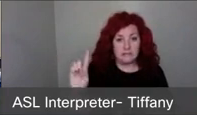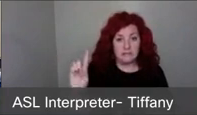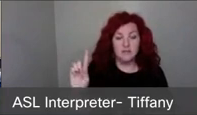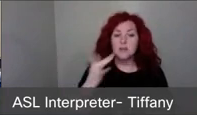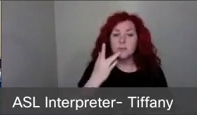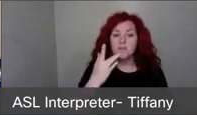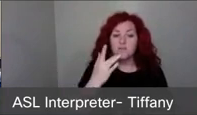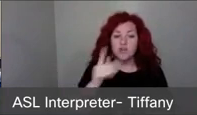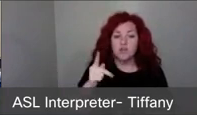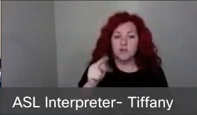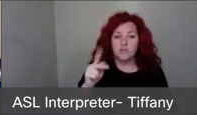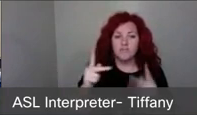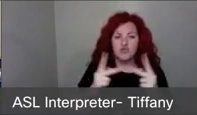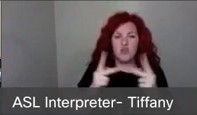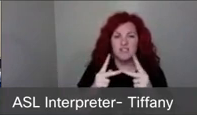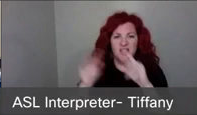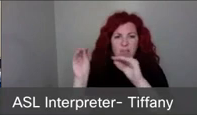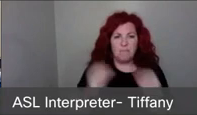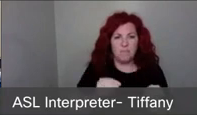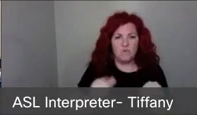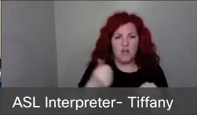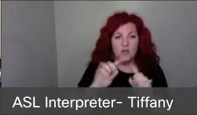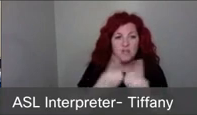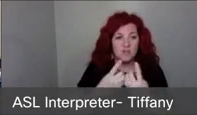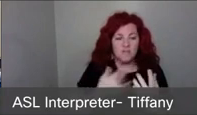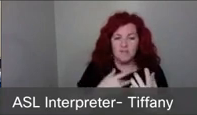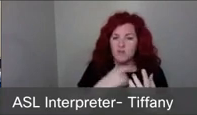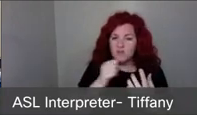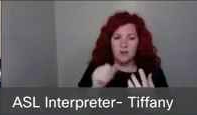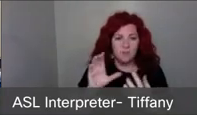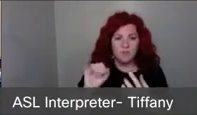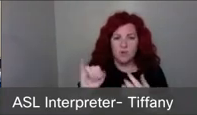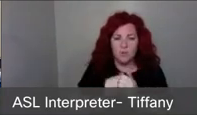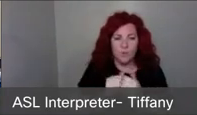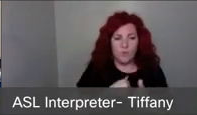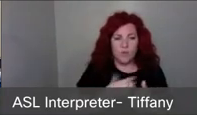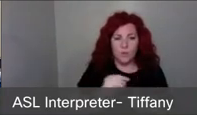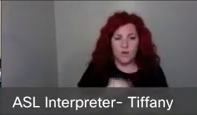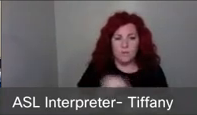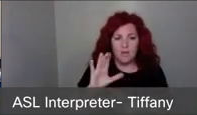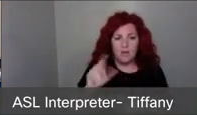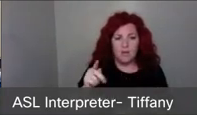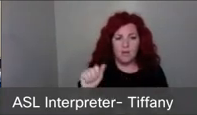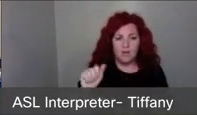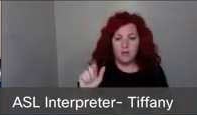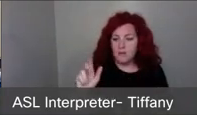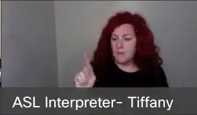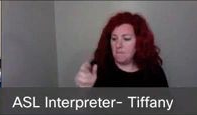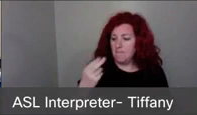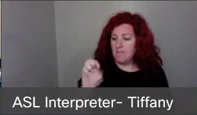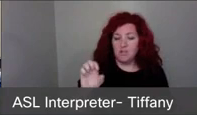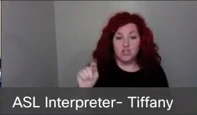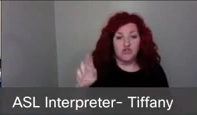another district. We feel strongly that they are not a community of interest with the White Mountain Apache tribe. They do not share the same values that are important to